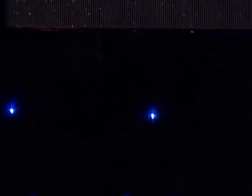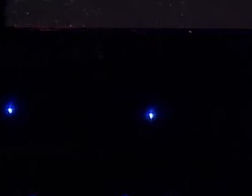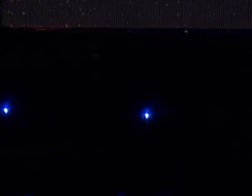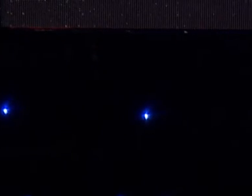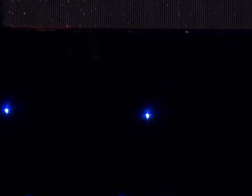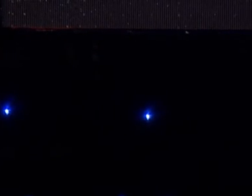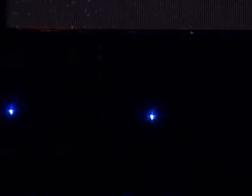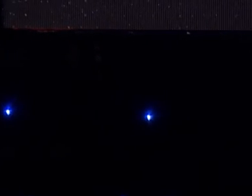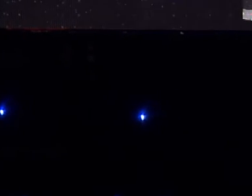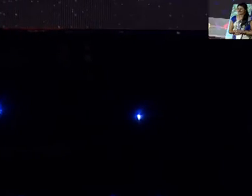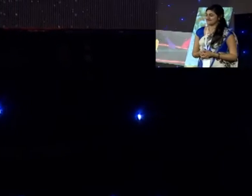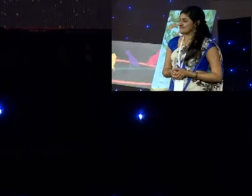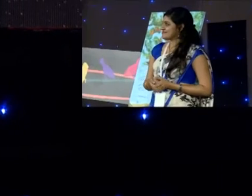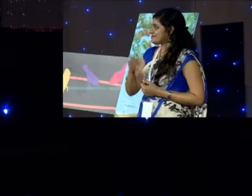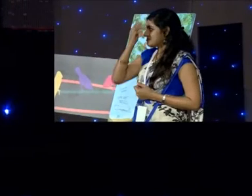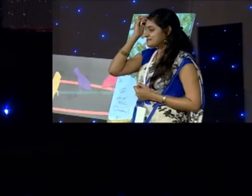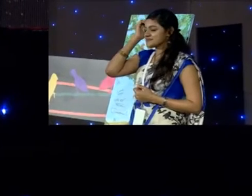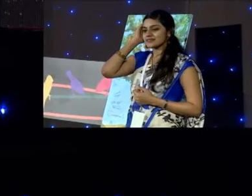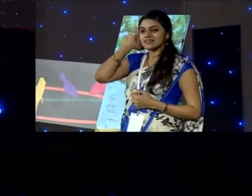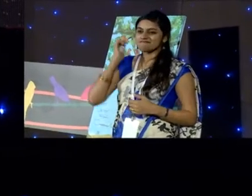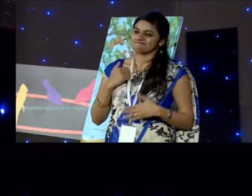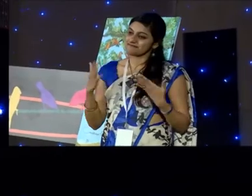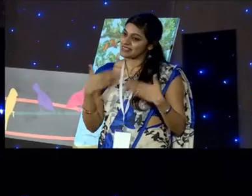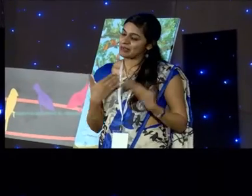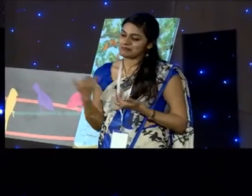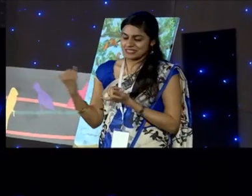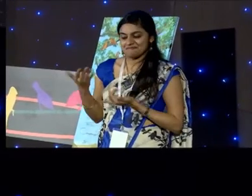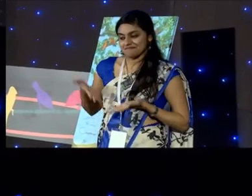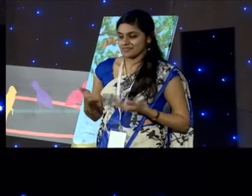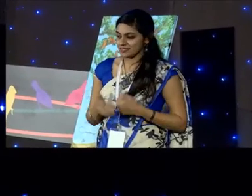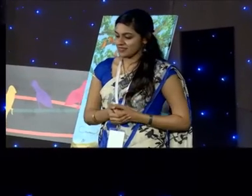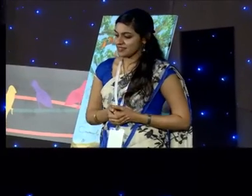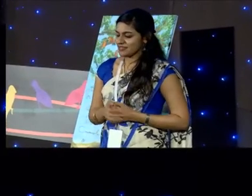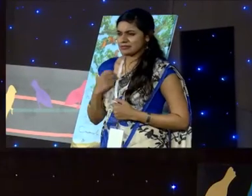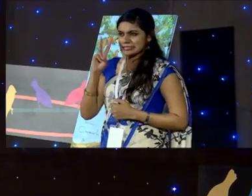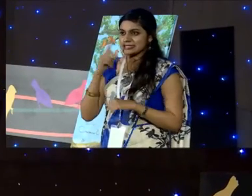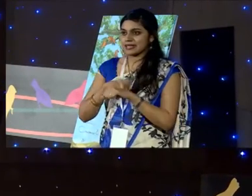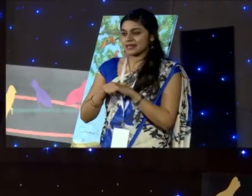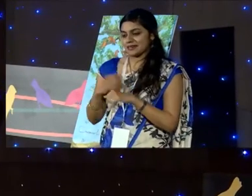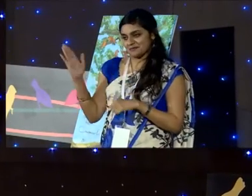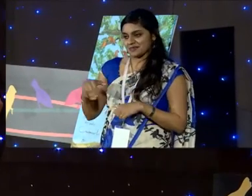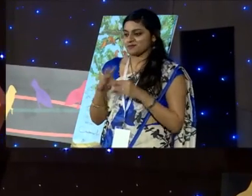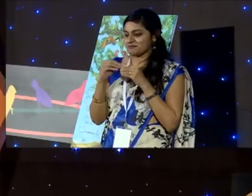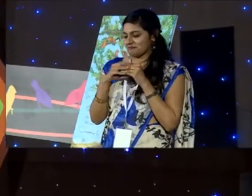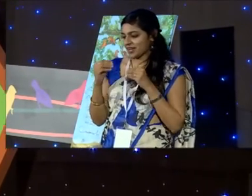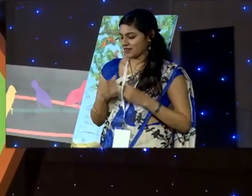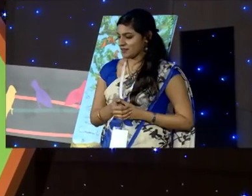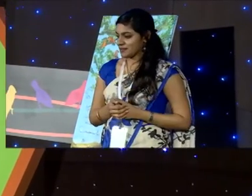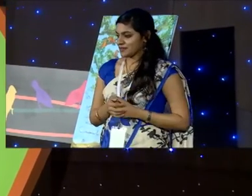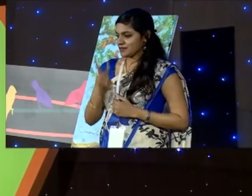everybody. And it's a great pleasure for me to be here. It's my second visit in Bangalore.